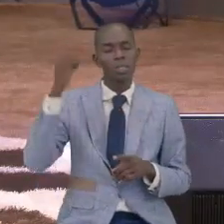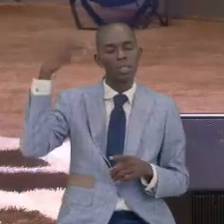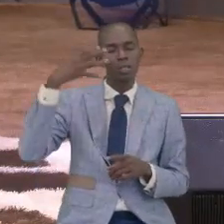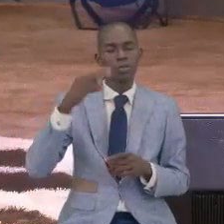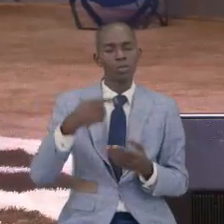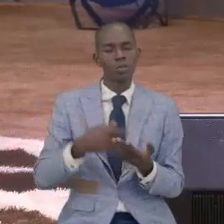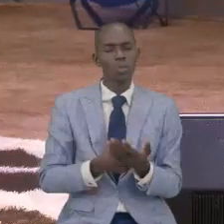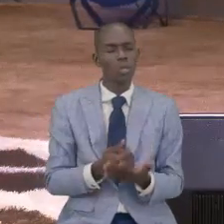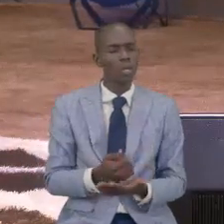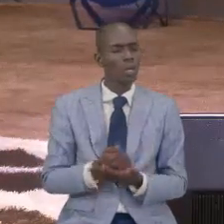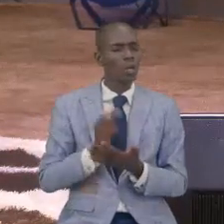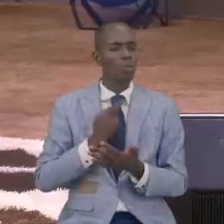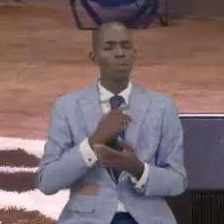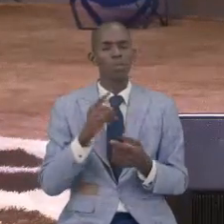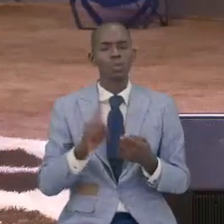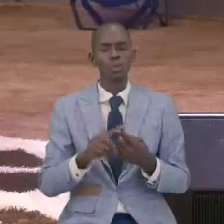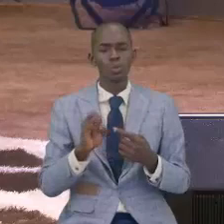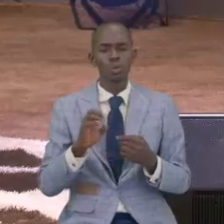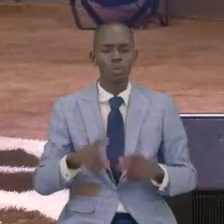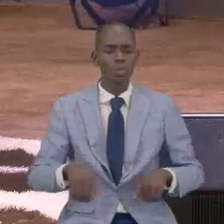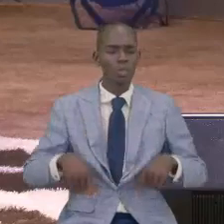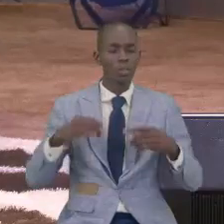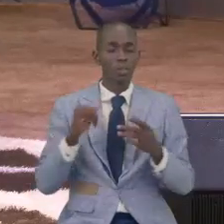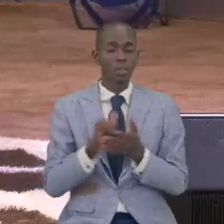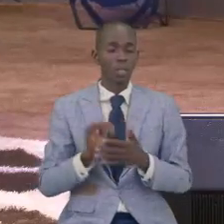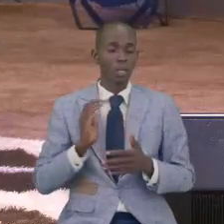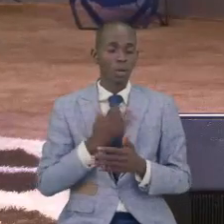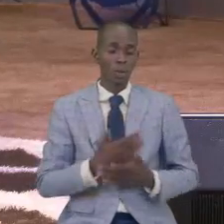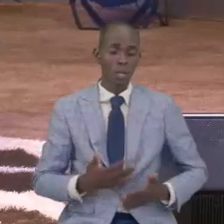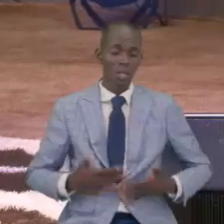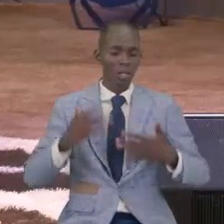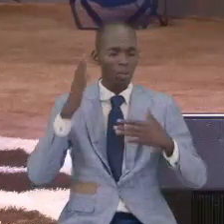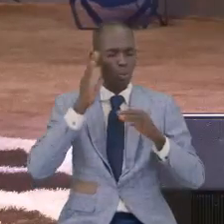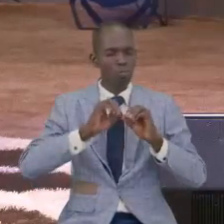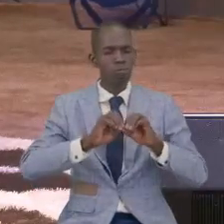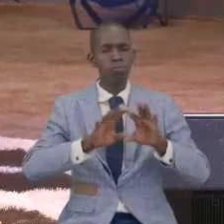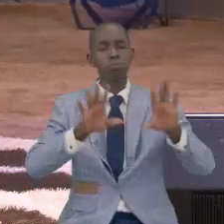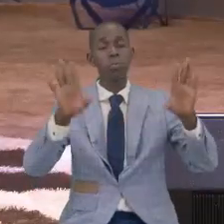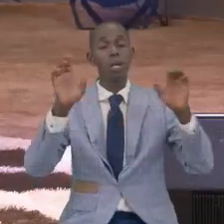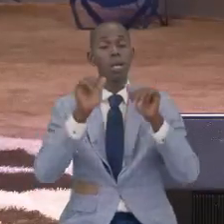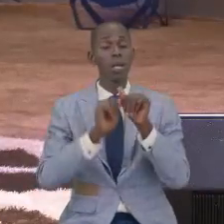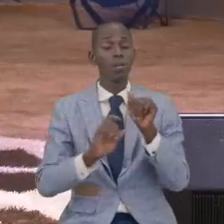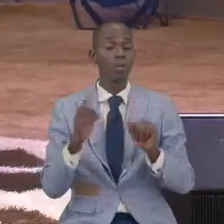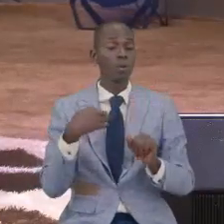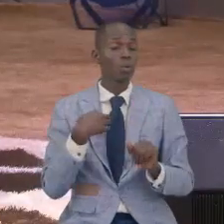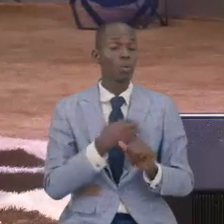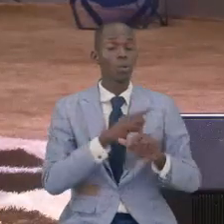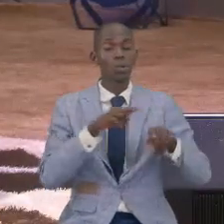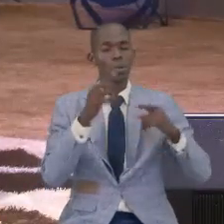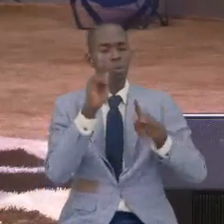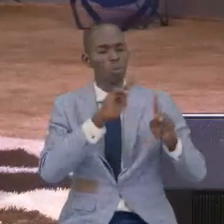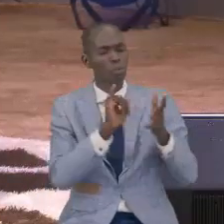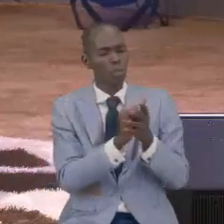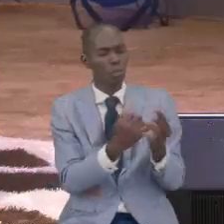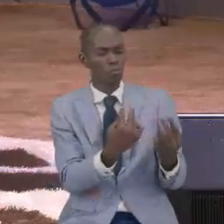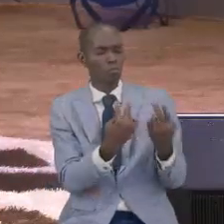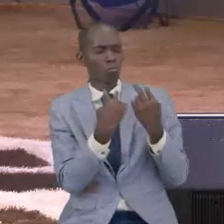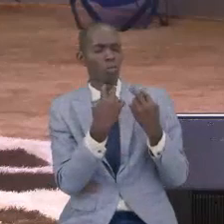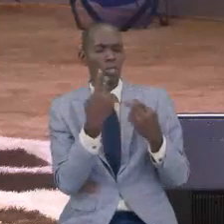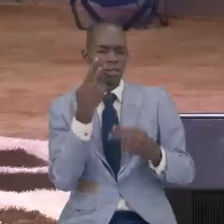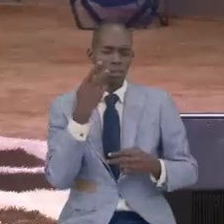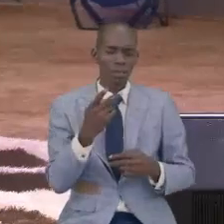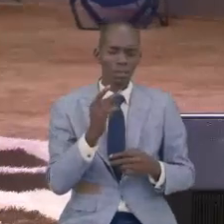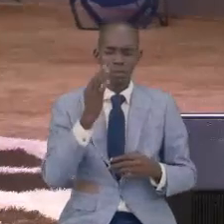Lord, to so live that our light will shine everywhere we go, and the people who see us, the people who know